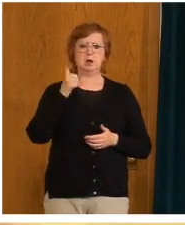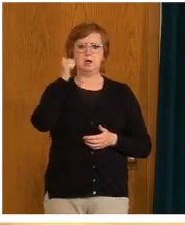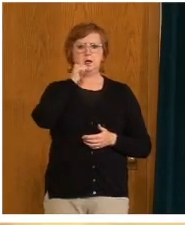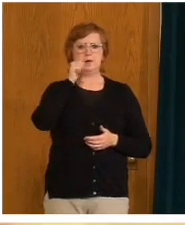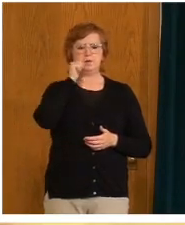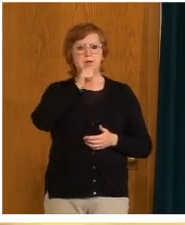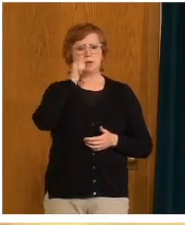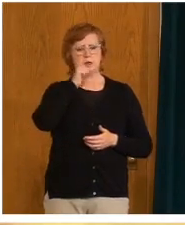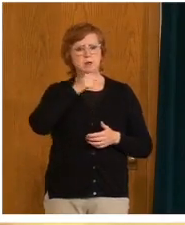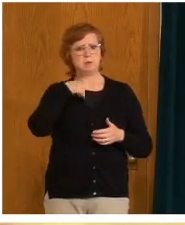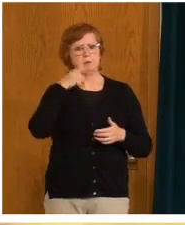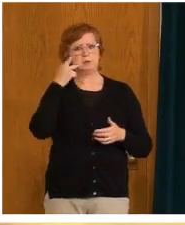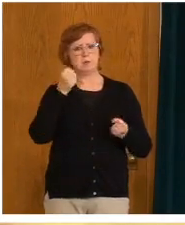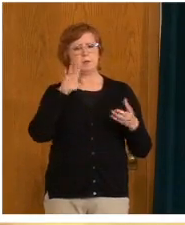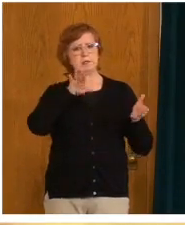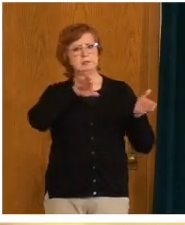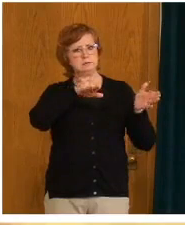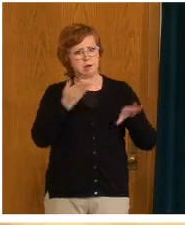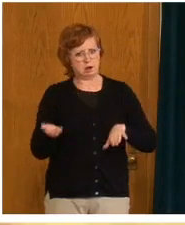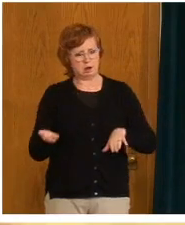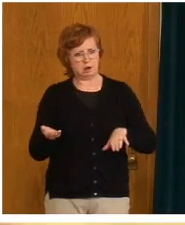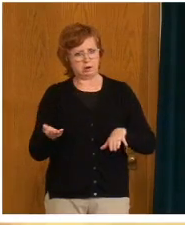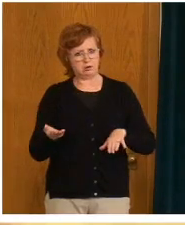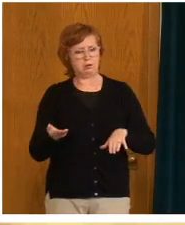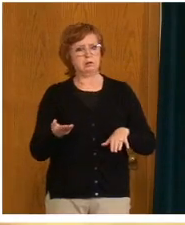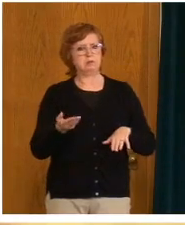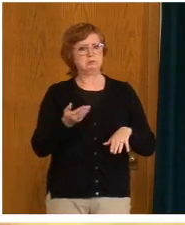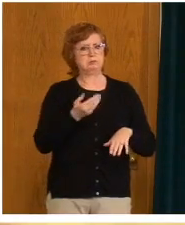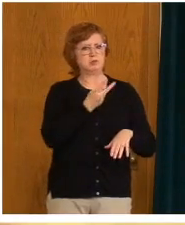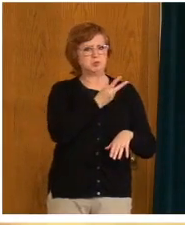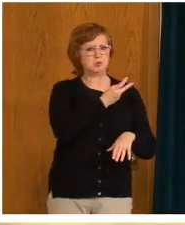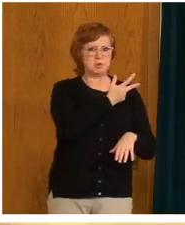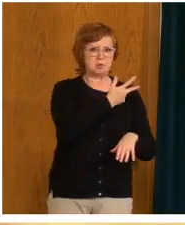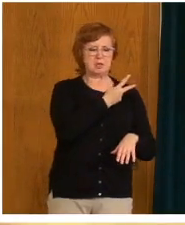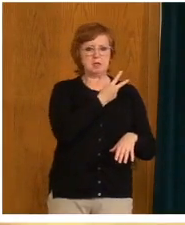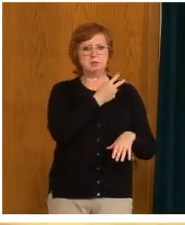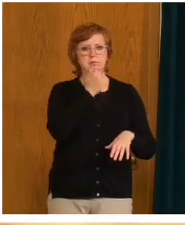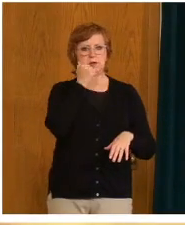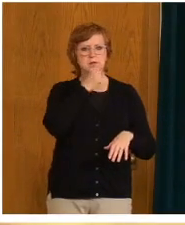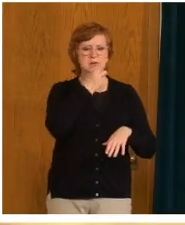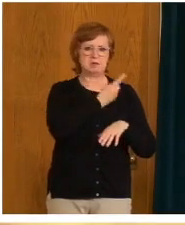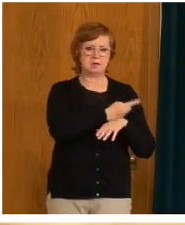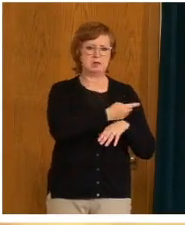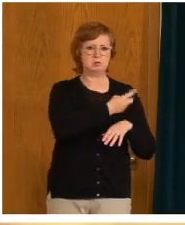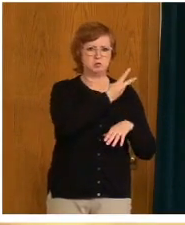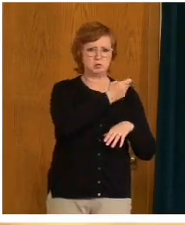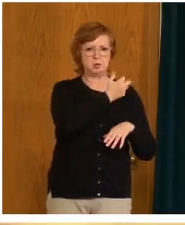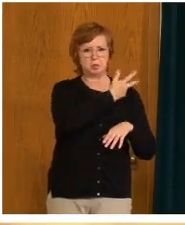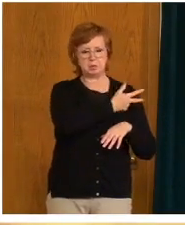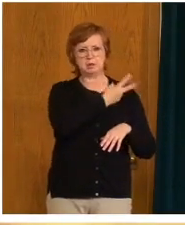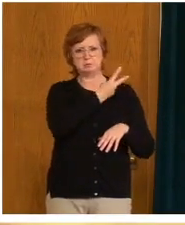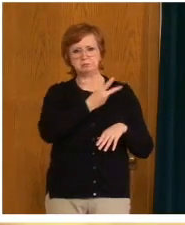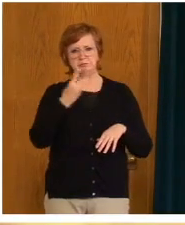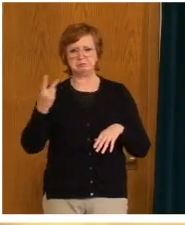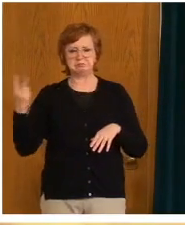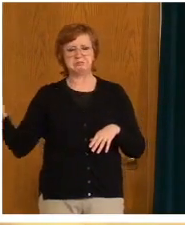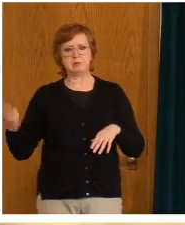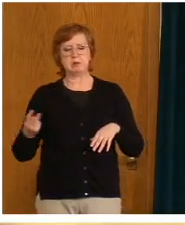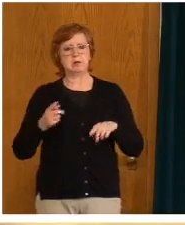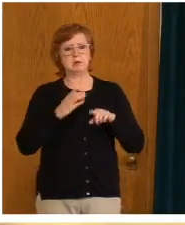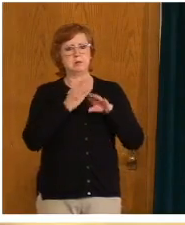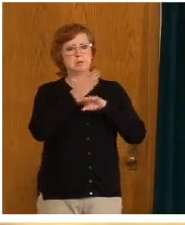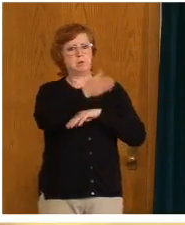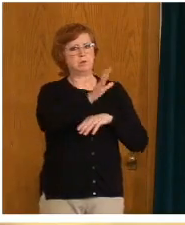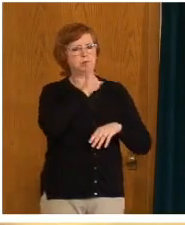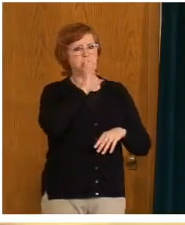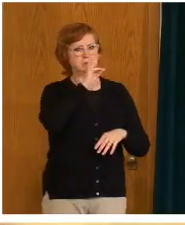many of those deaths are in people who are 60 and older. Do we know, are these people who have not been vaccinated? And is there anything you